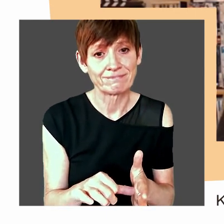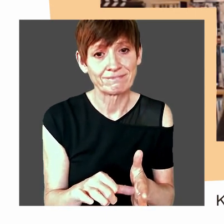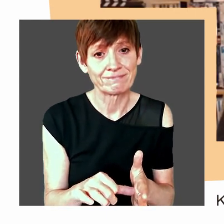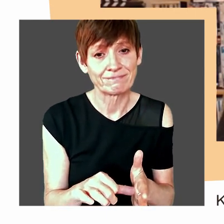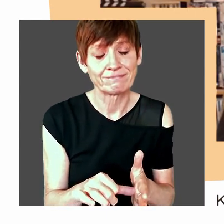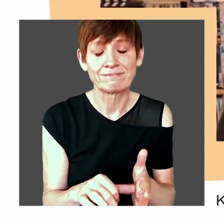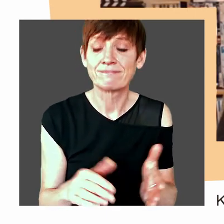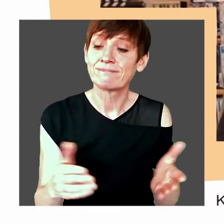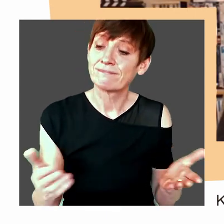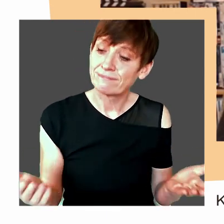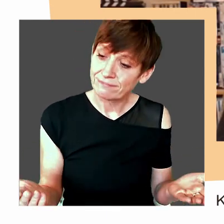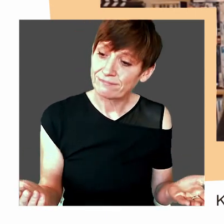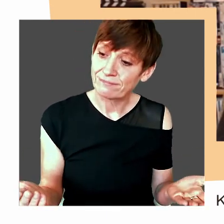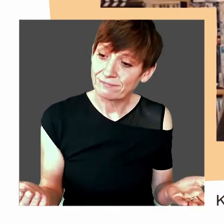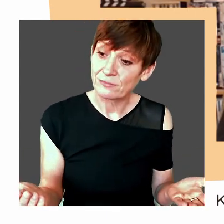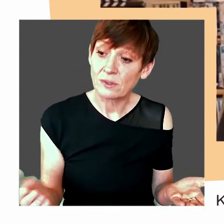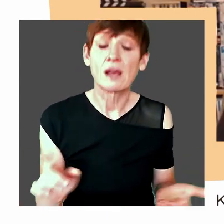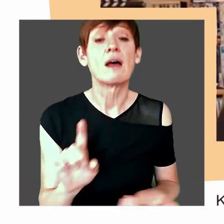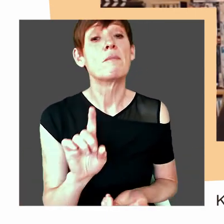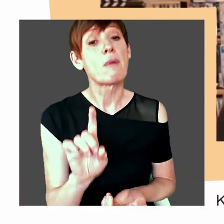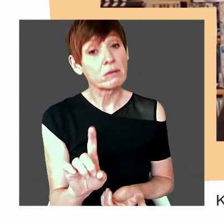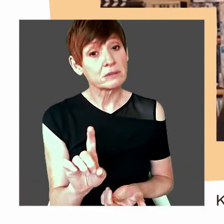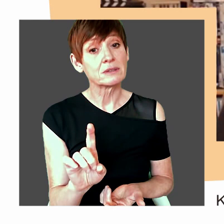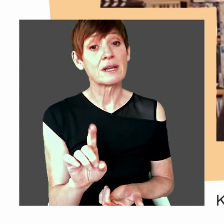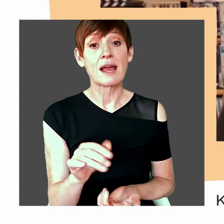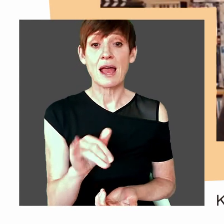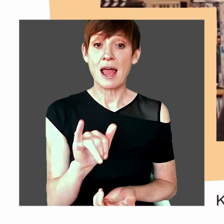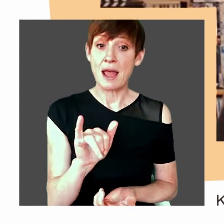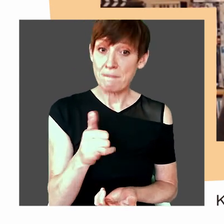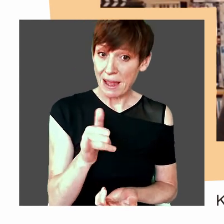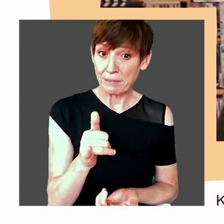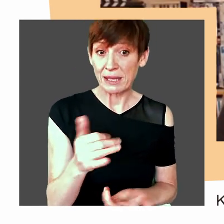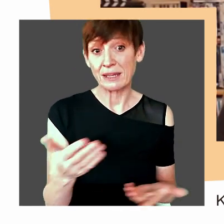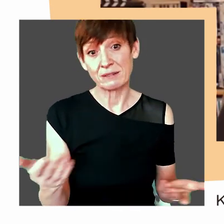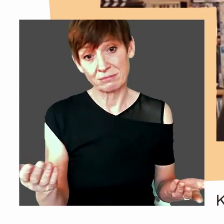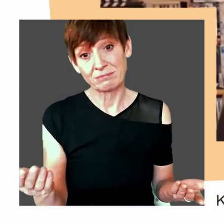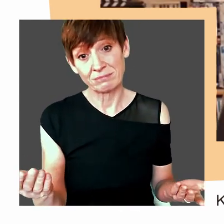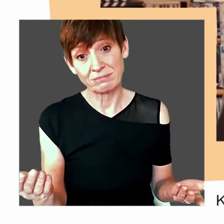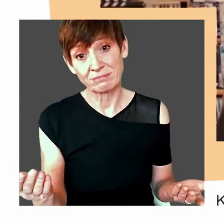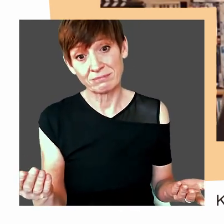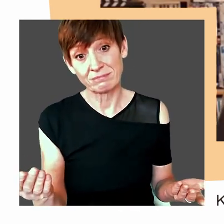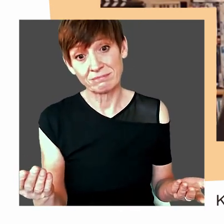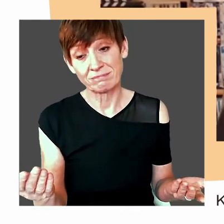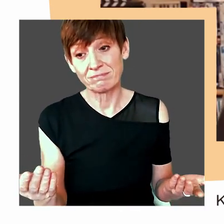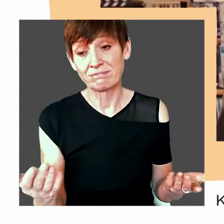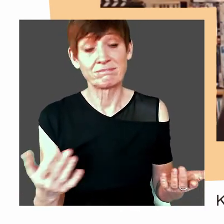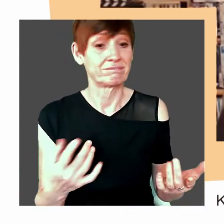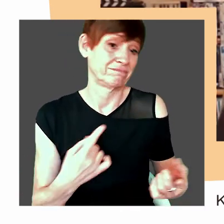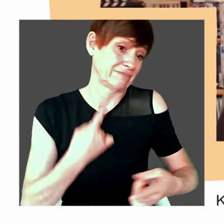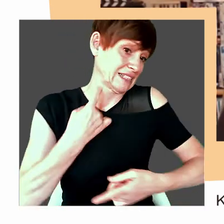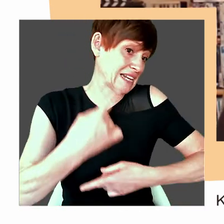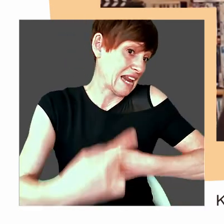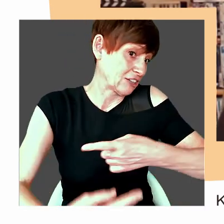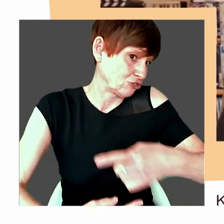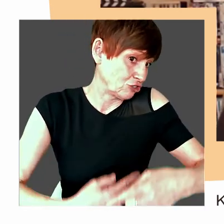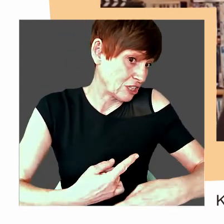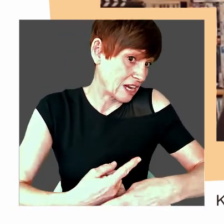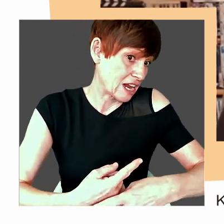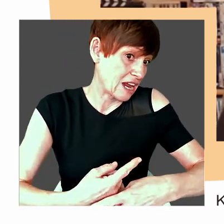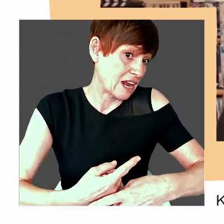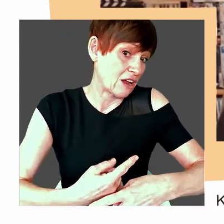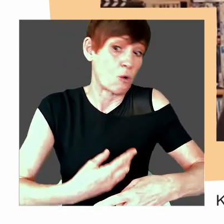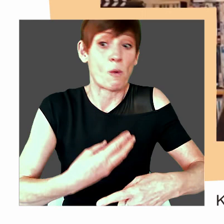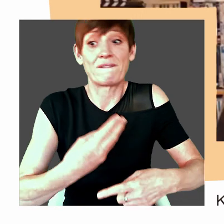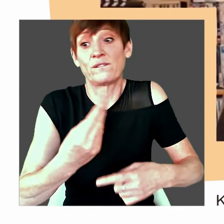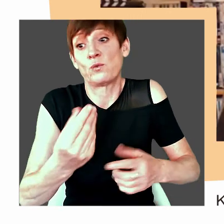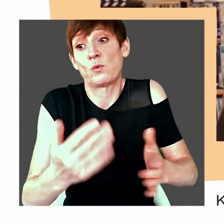But it is gonna be happen, maybe, hopefully not. But it's gonna be maybe happen in next few years or next few